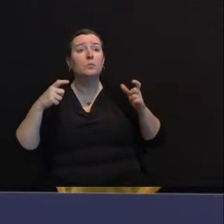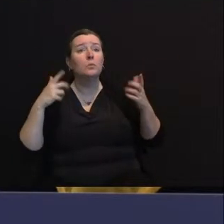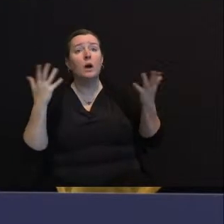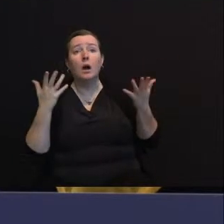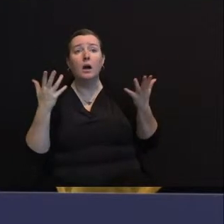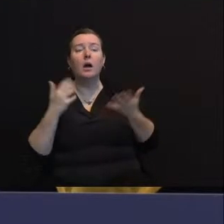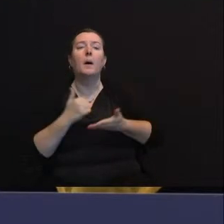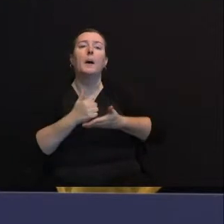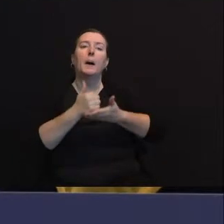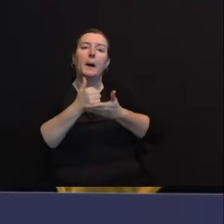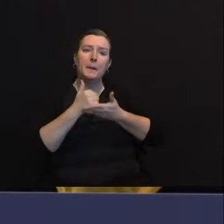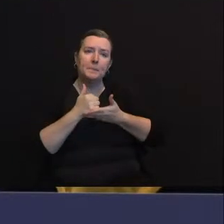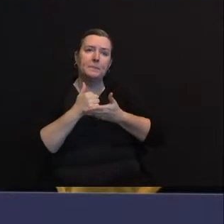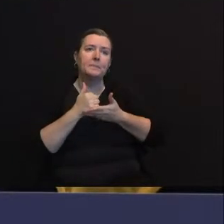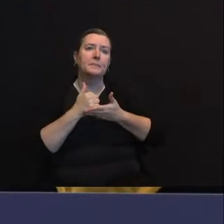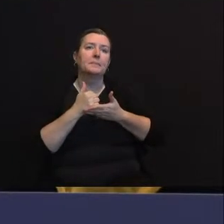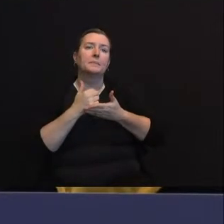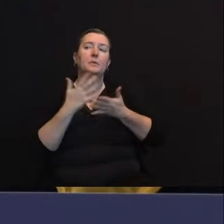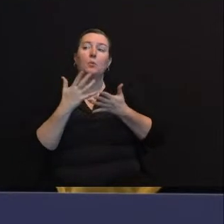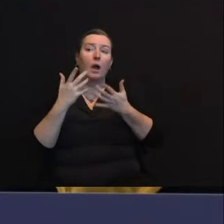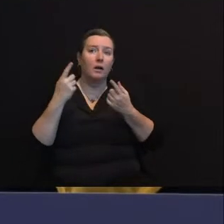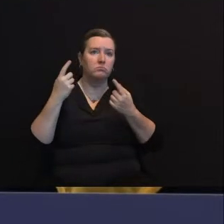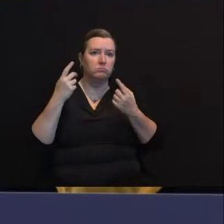However, it's not a light switch.